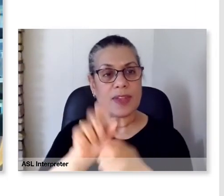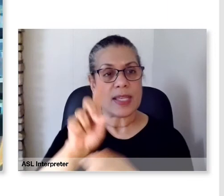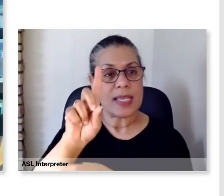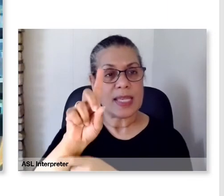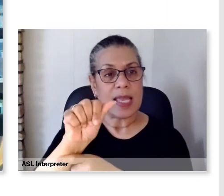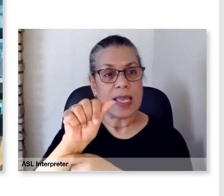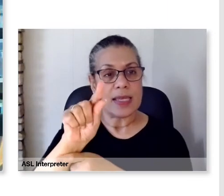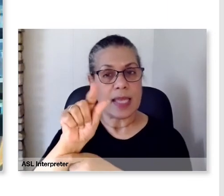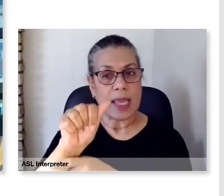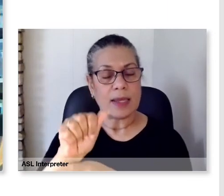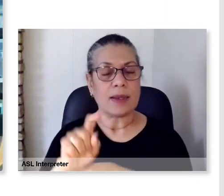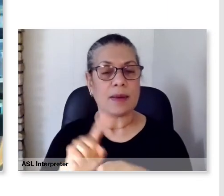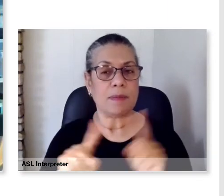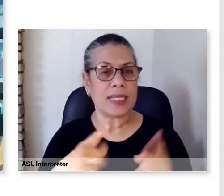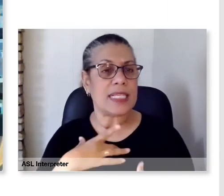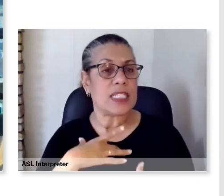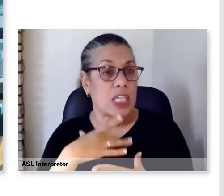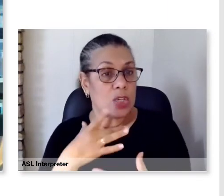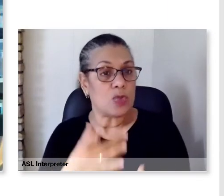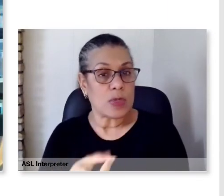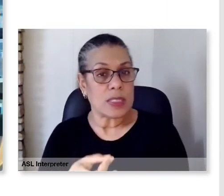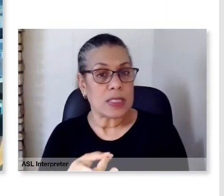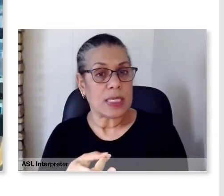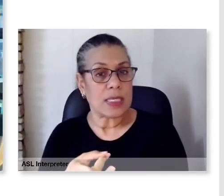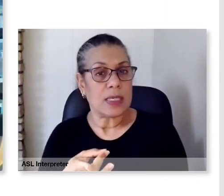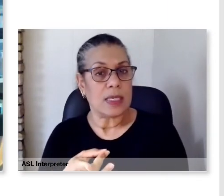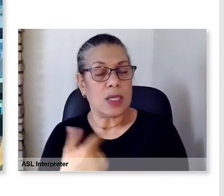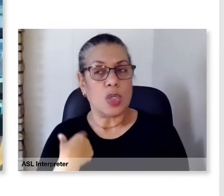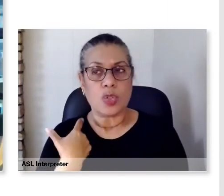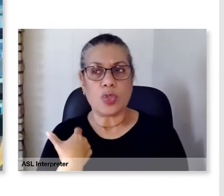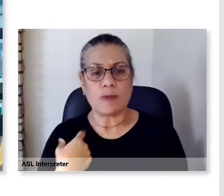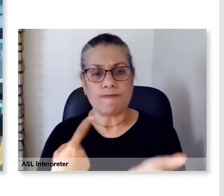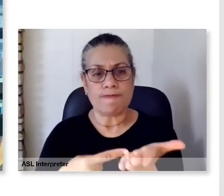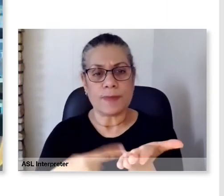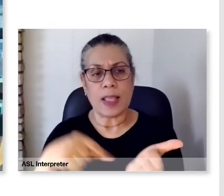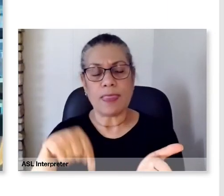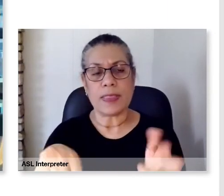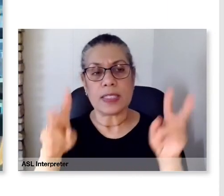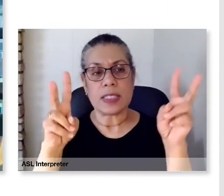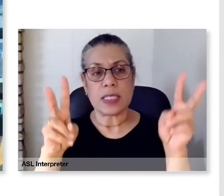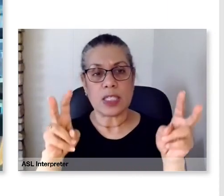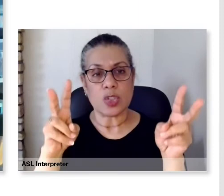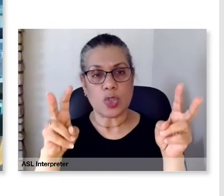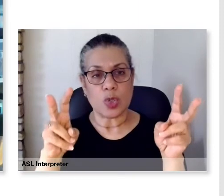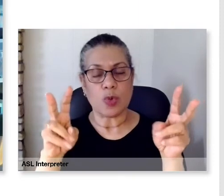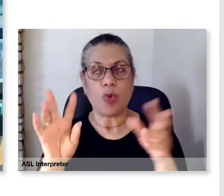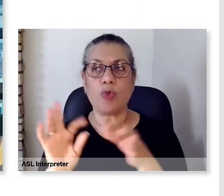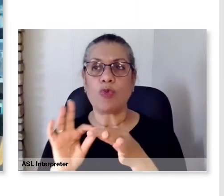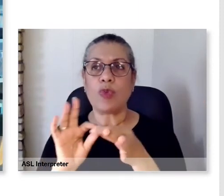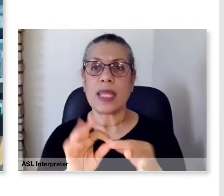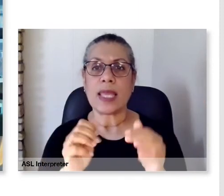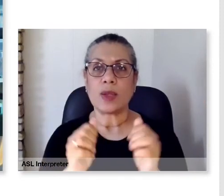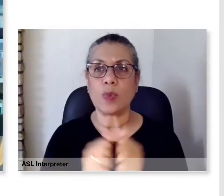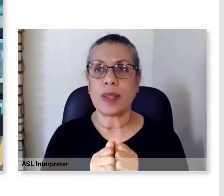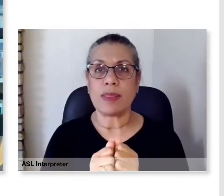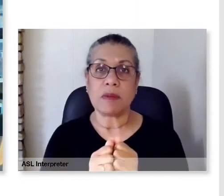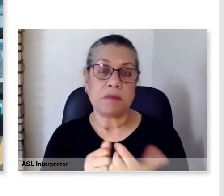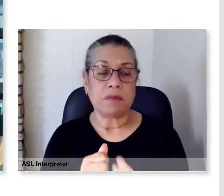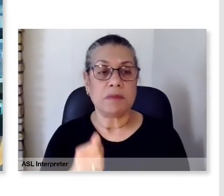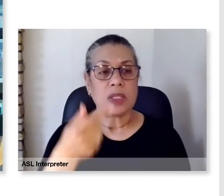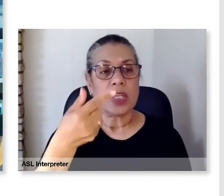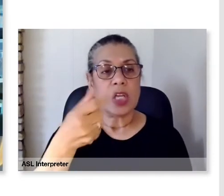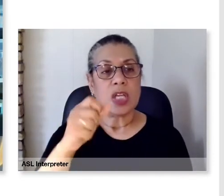to just address these issues, particularly as you mentioned, regarding, let's say, gender